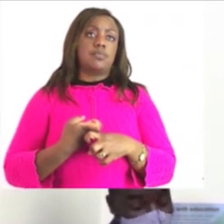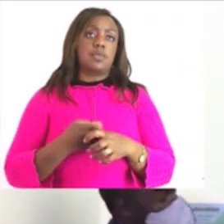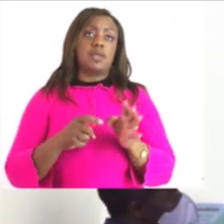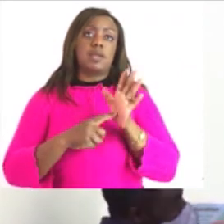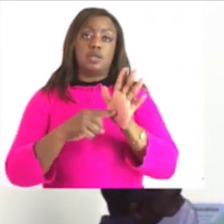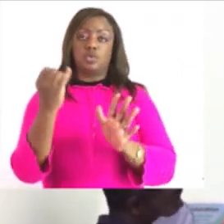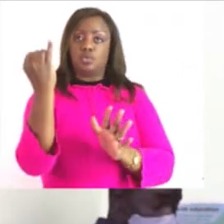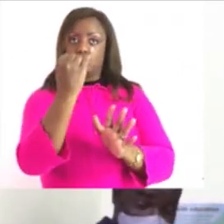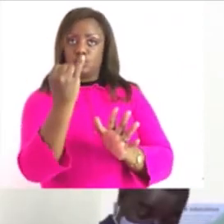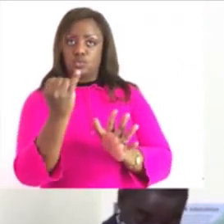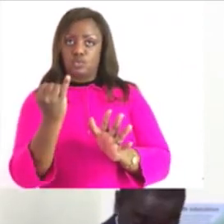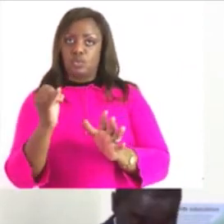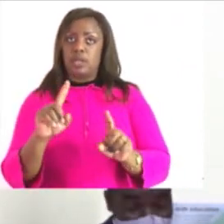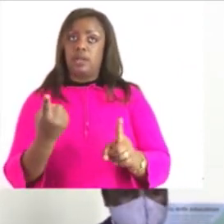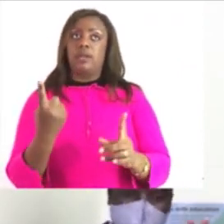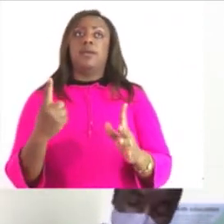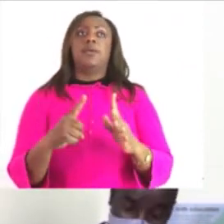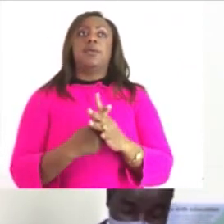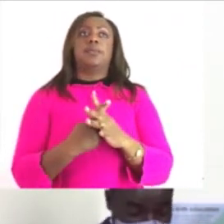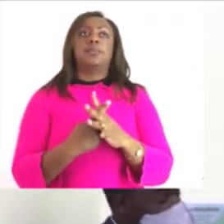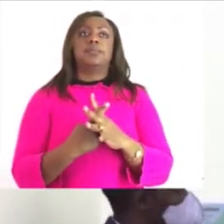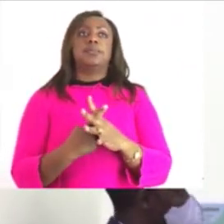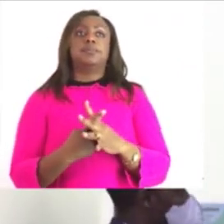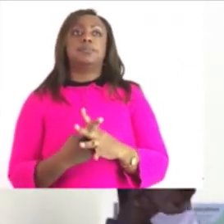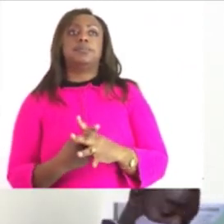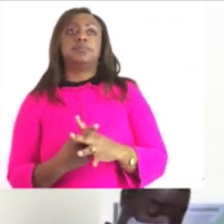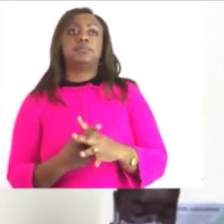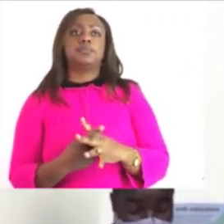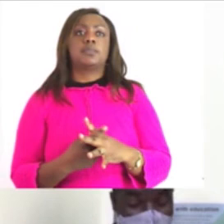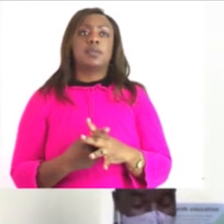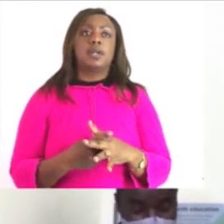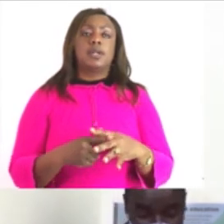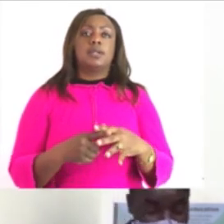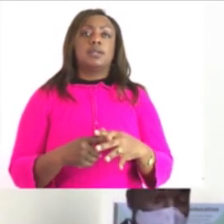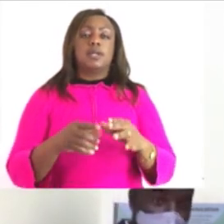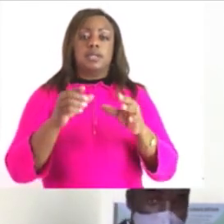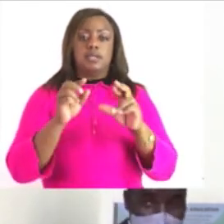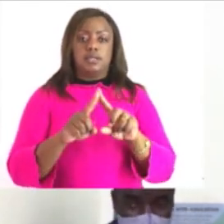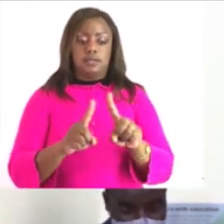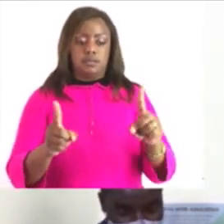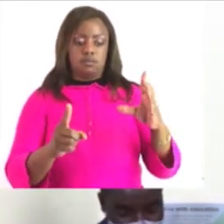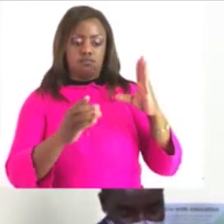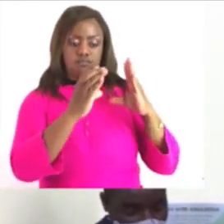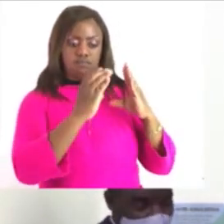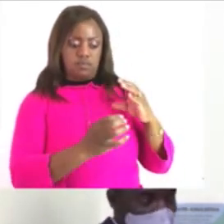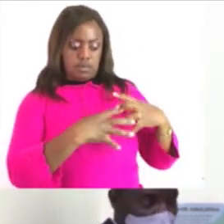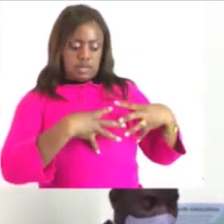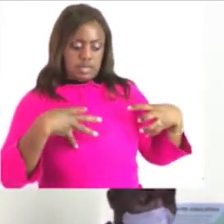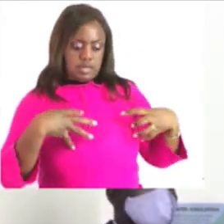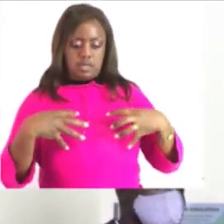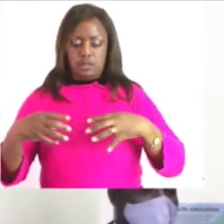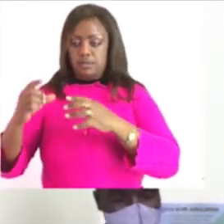careful. They might look the same, but their sizes will look different, and I will explain reasons why those pictures